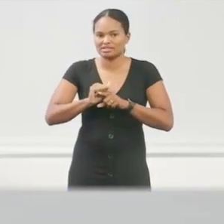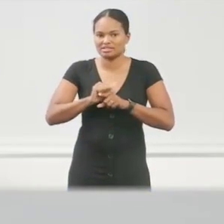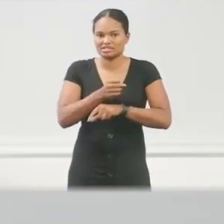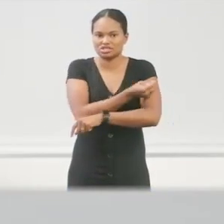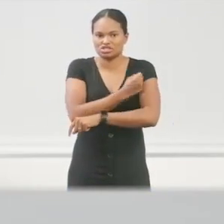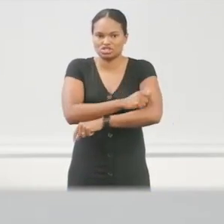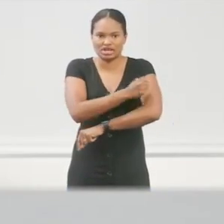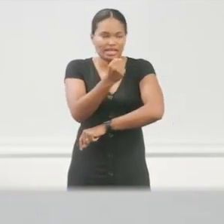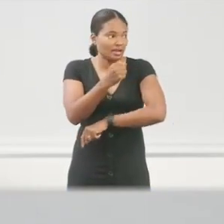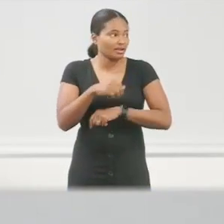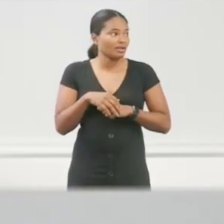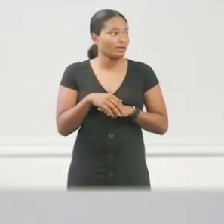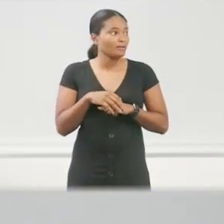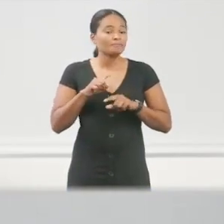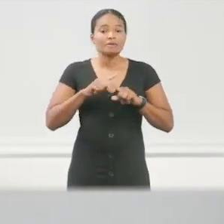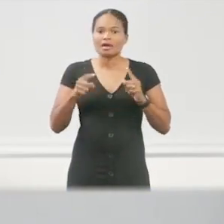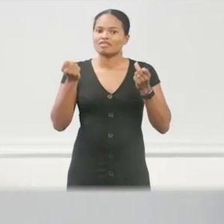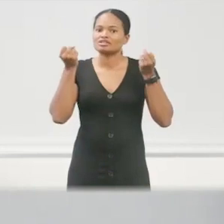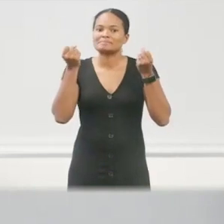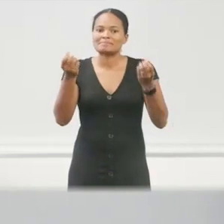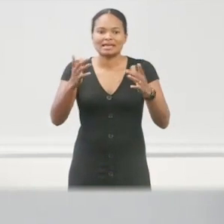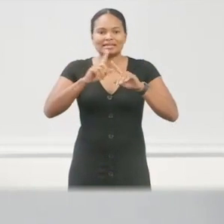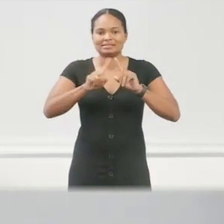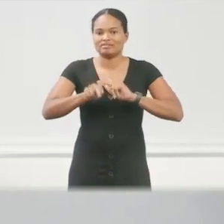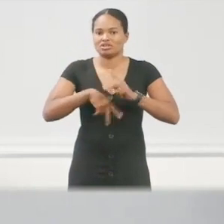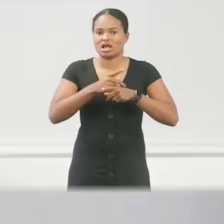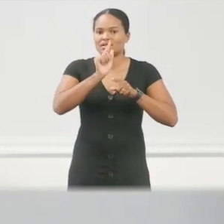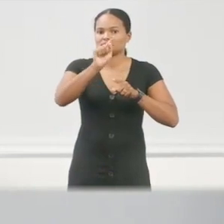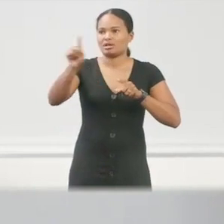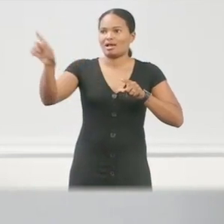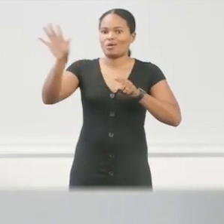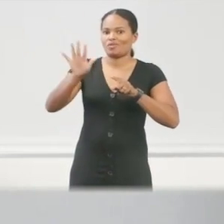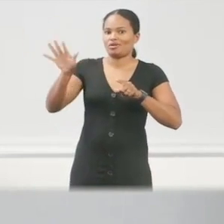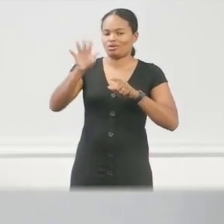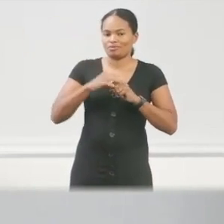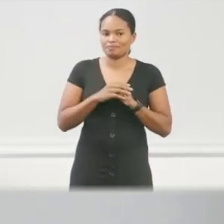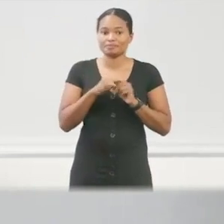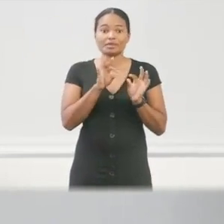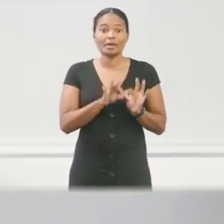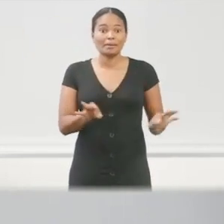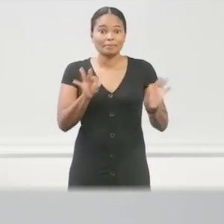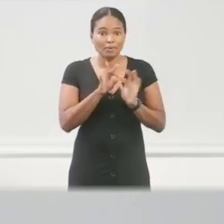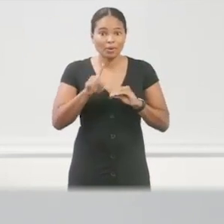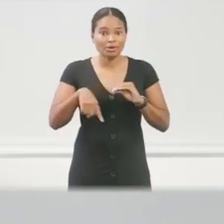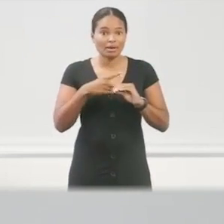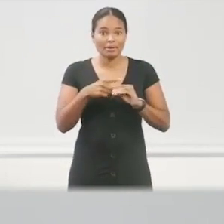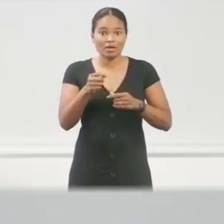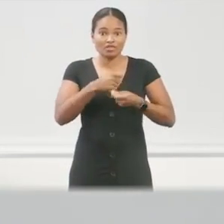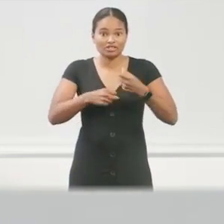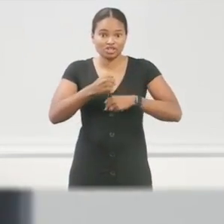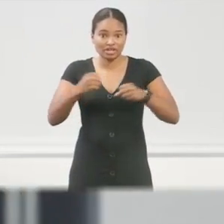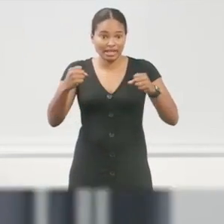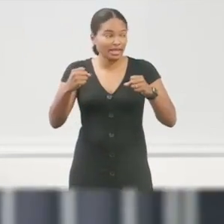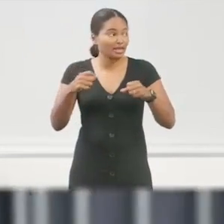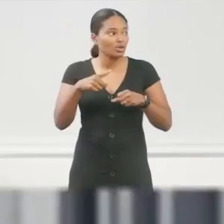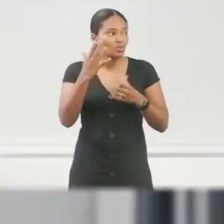There's a lot of them out there, okay? The main thing about these tourniquets that you want to